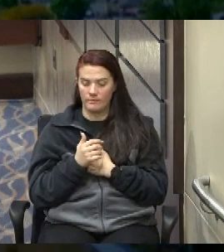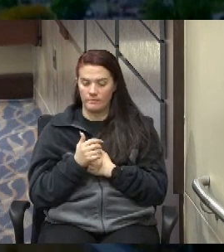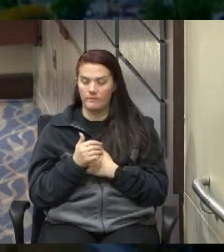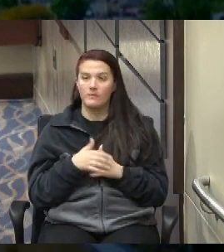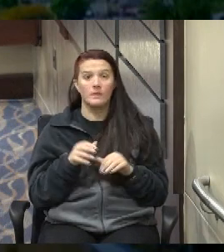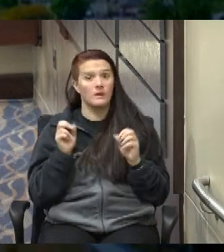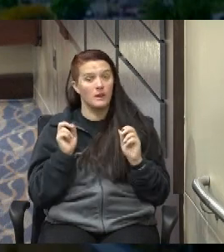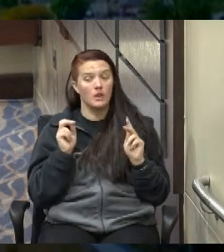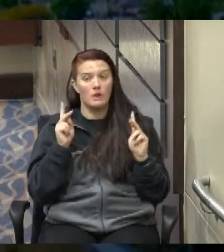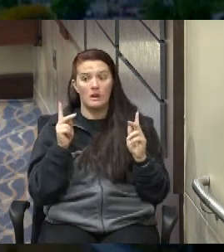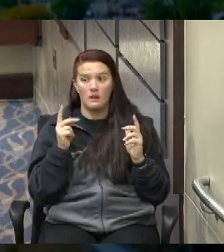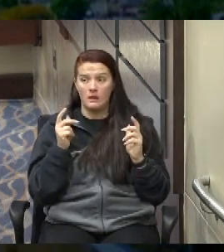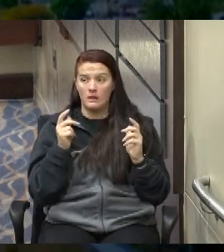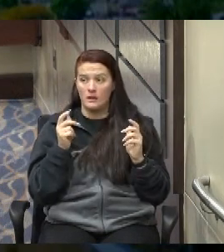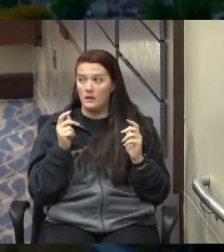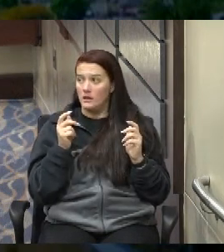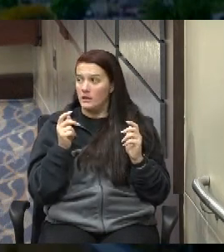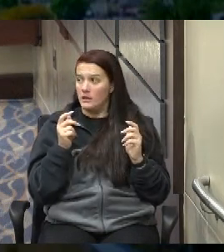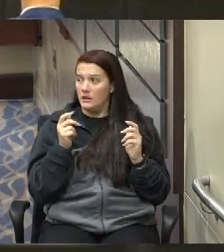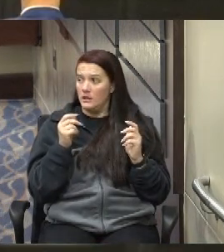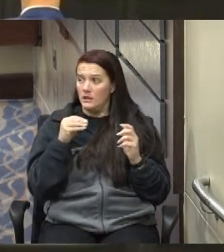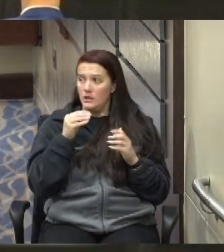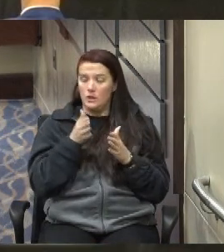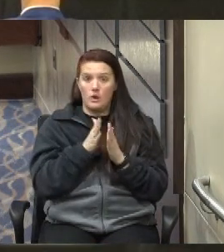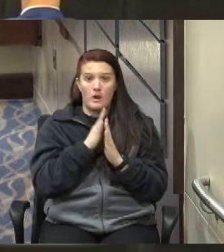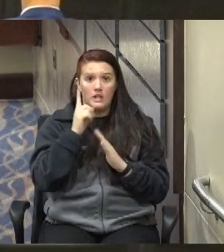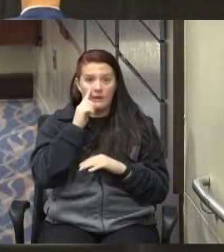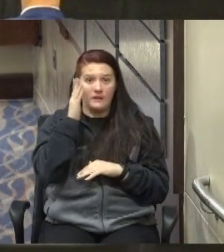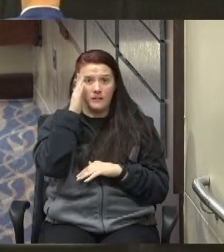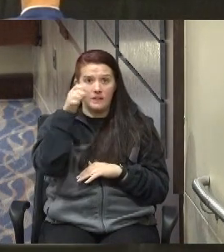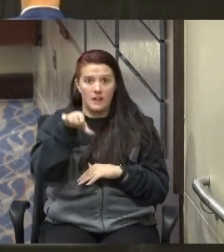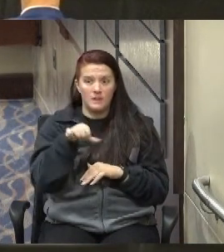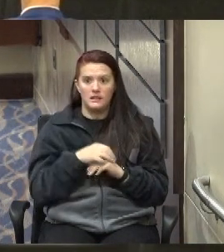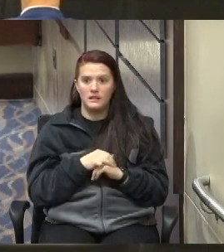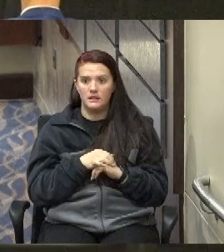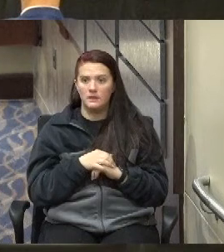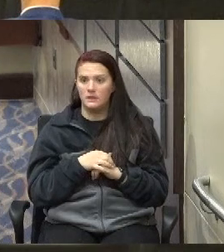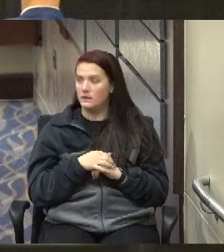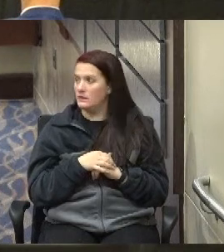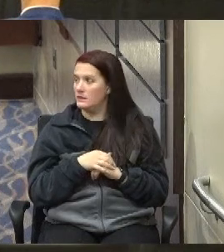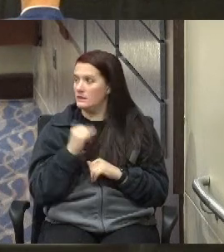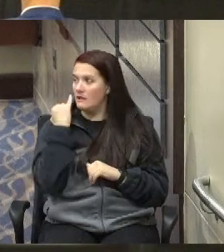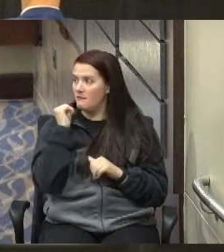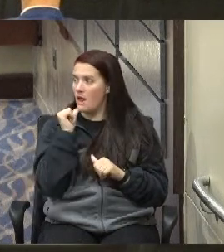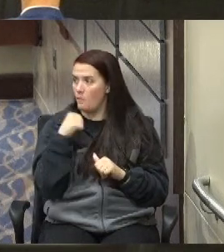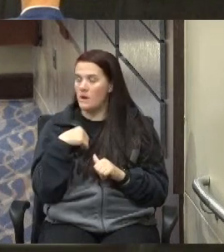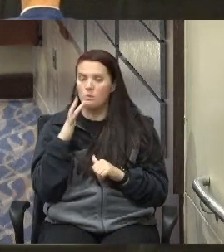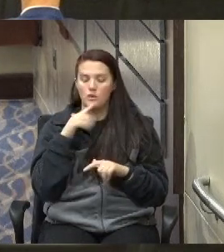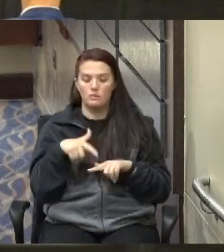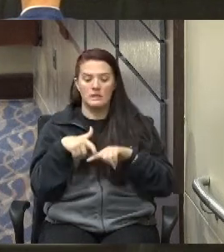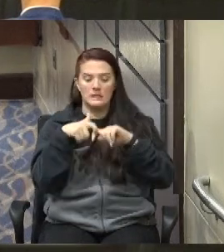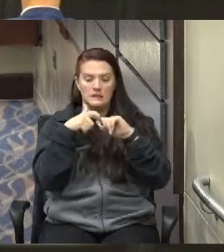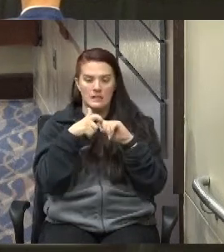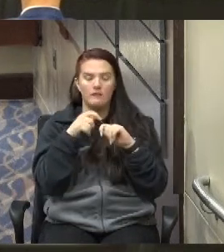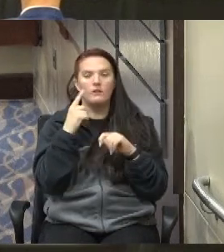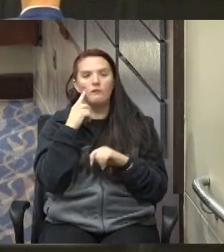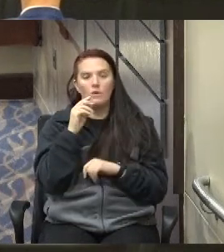All right, are there any requests for future agenda items? If not, we will recess executive